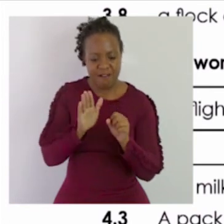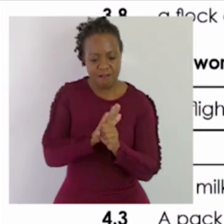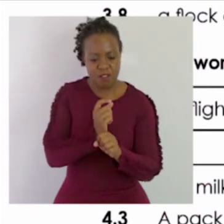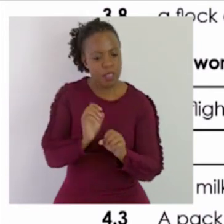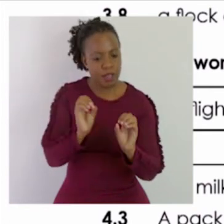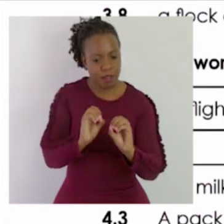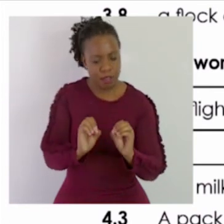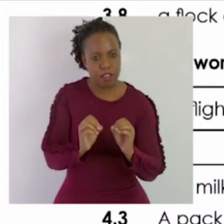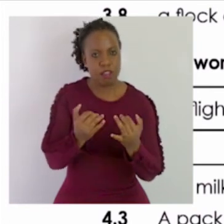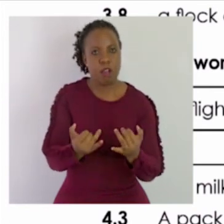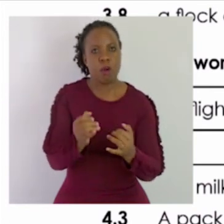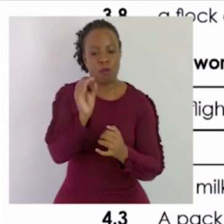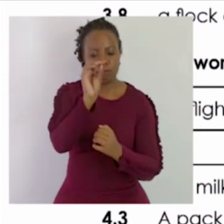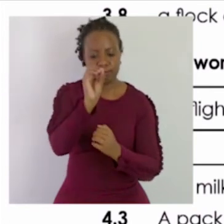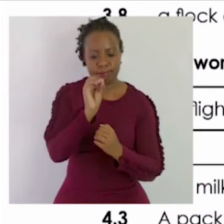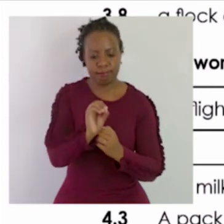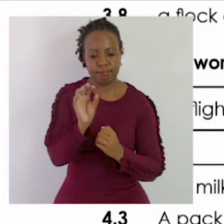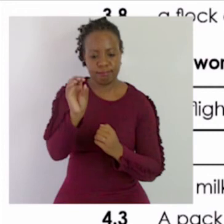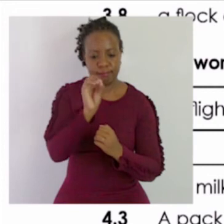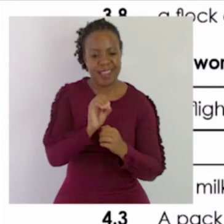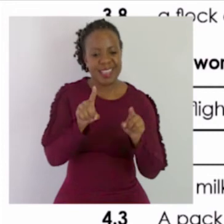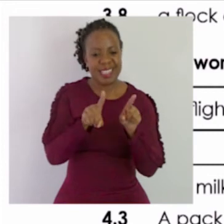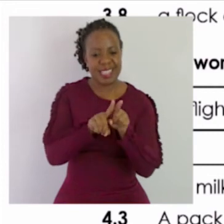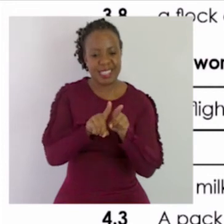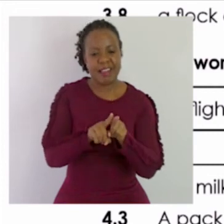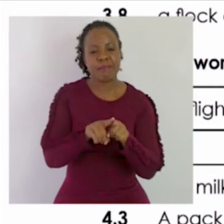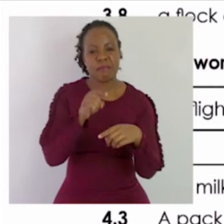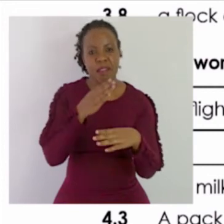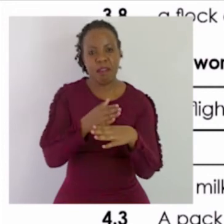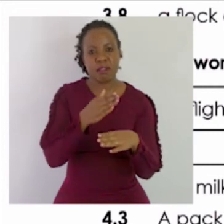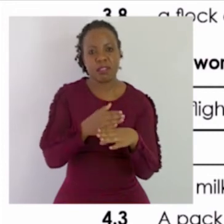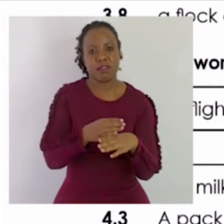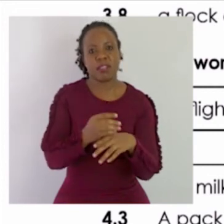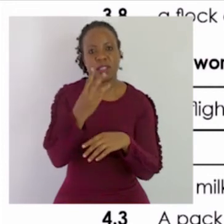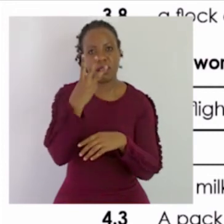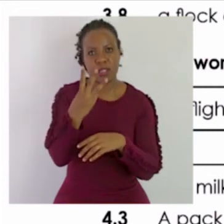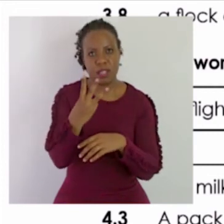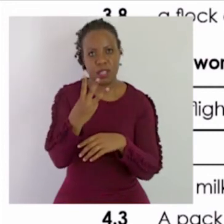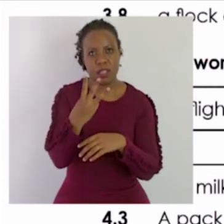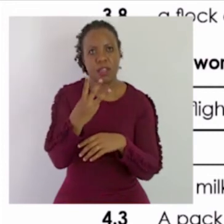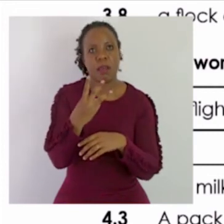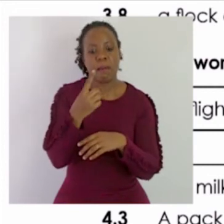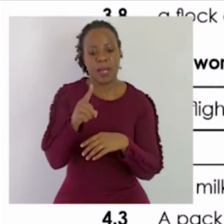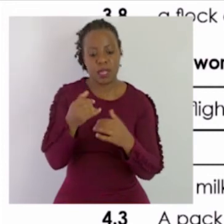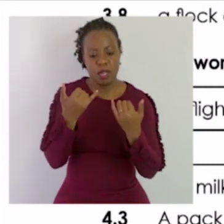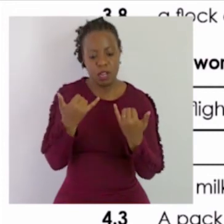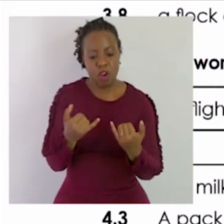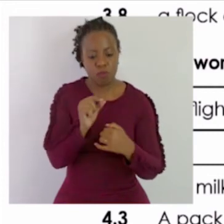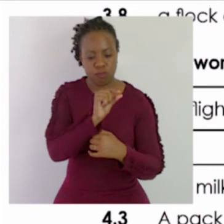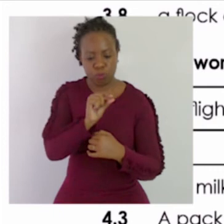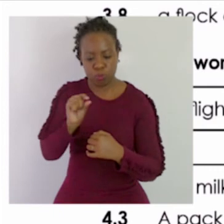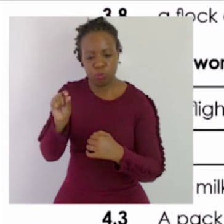one in exercise 3. Nevertheless, these are now sentences. The words